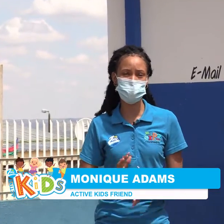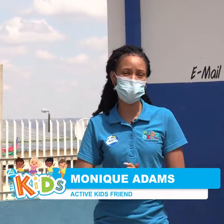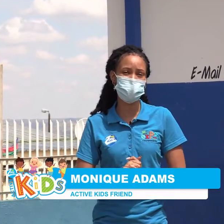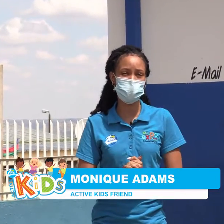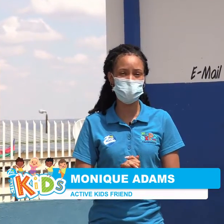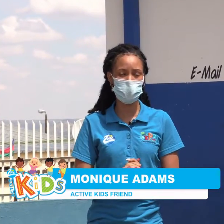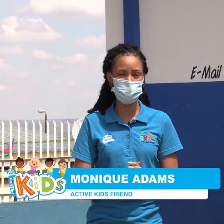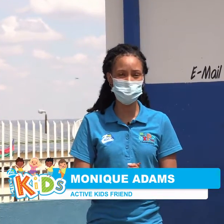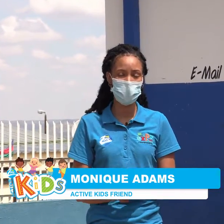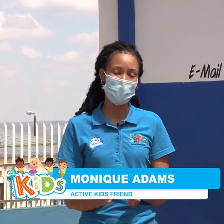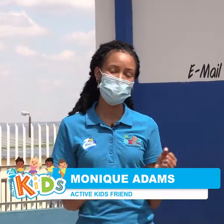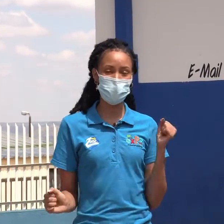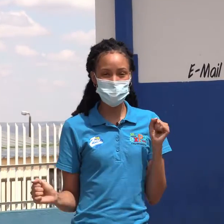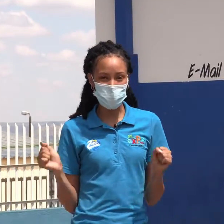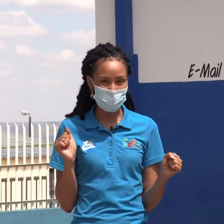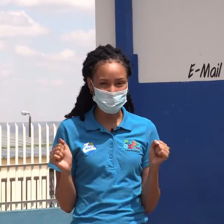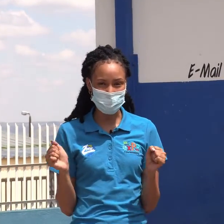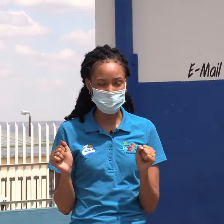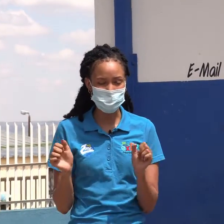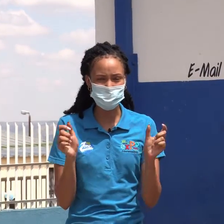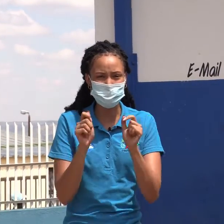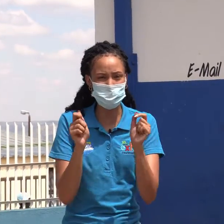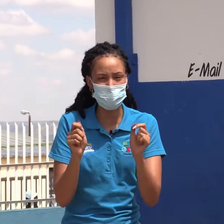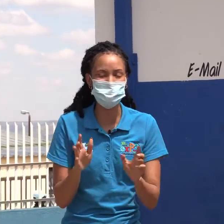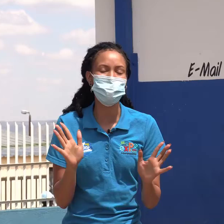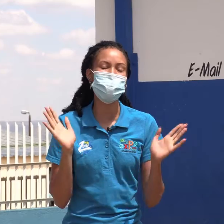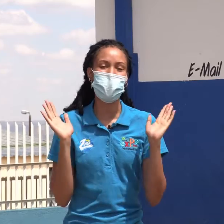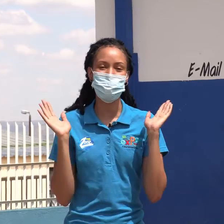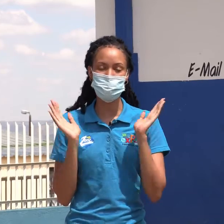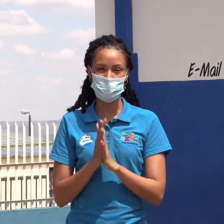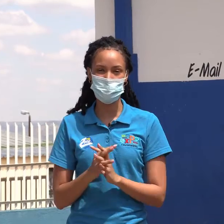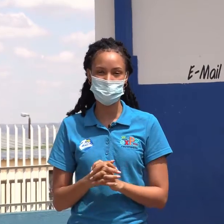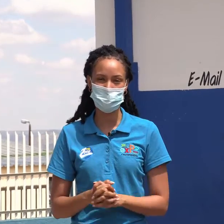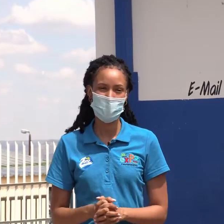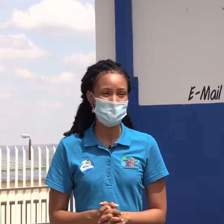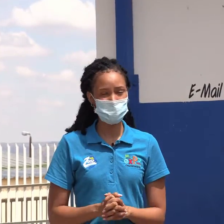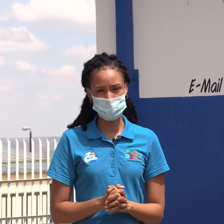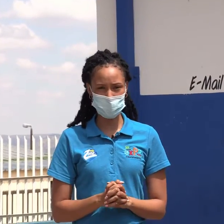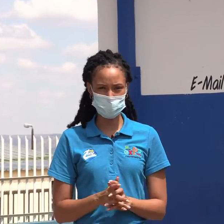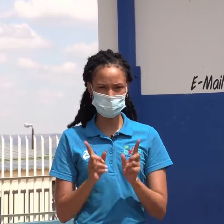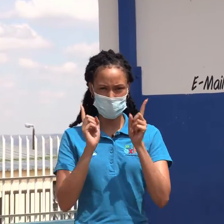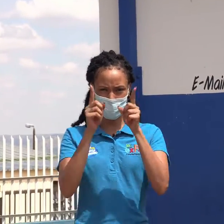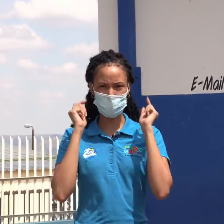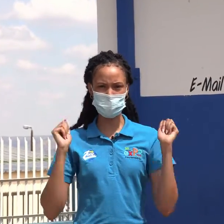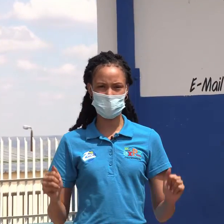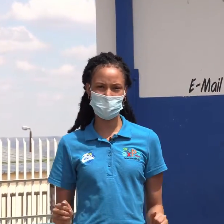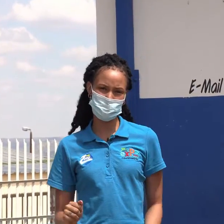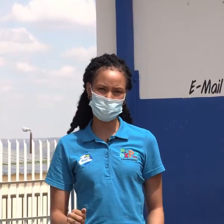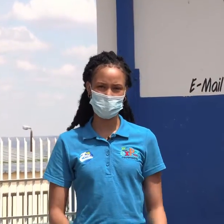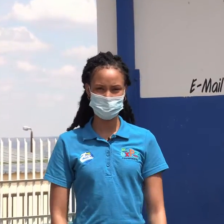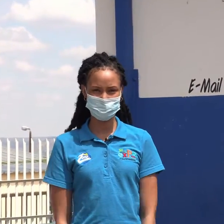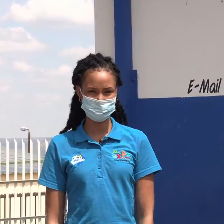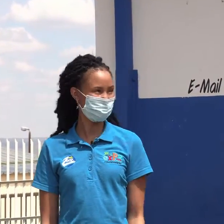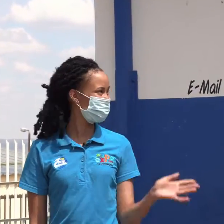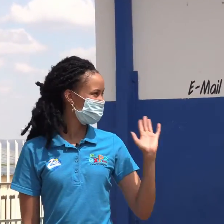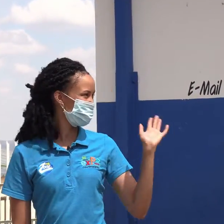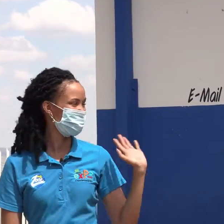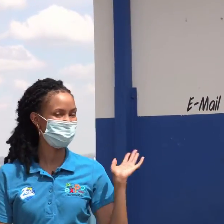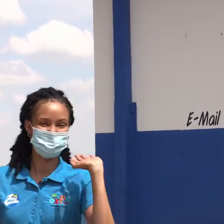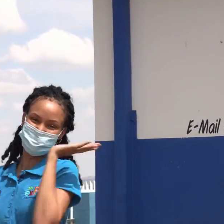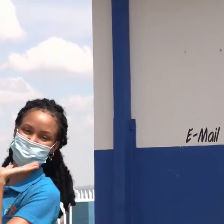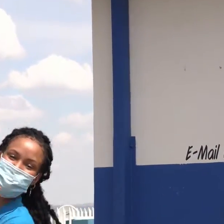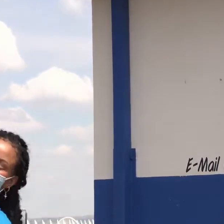watching because we're going to grade 1 learners, the little ones, and we're going to have fun with them. So make sure to keep on watching and enjoy.